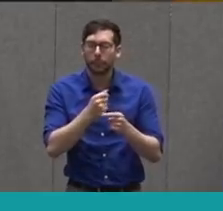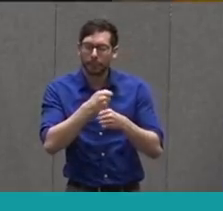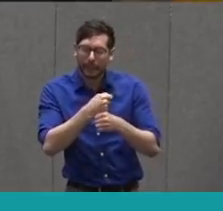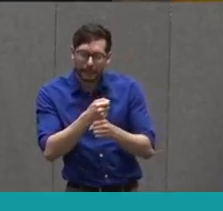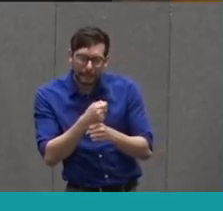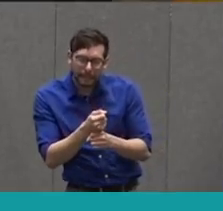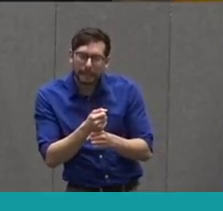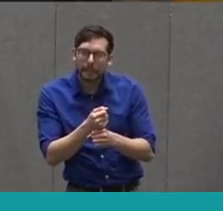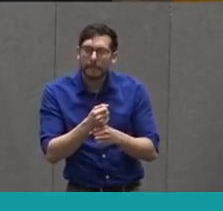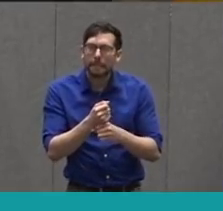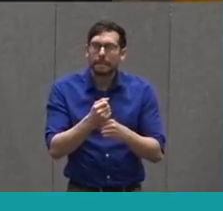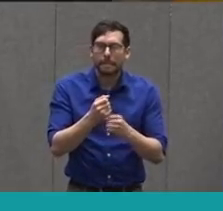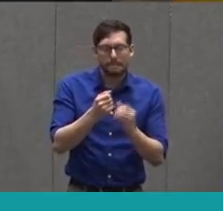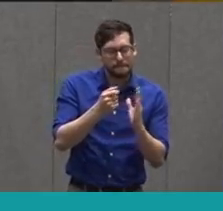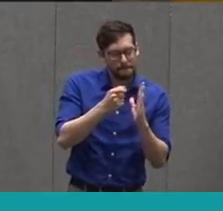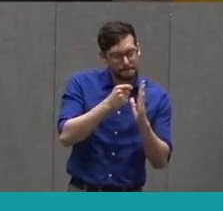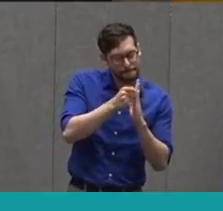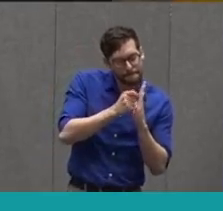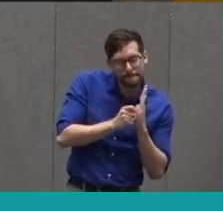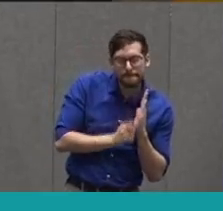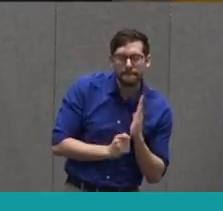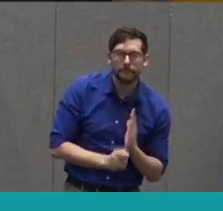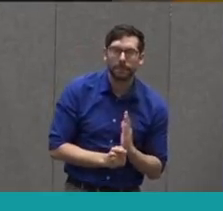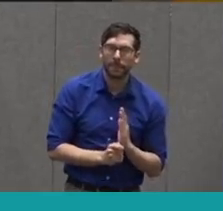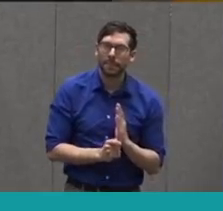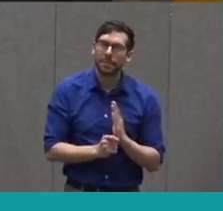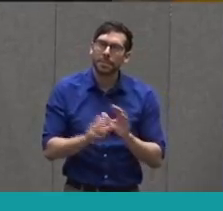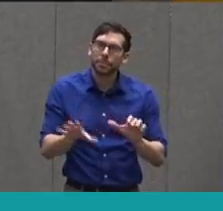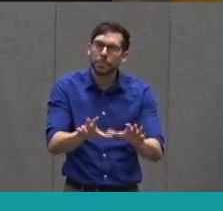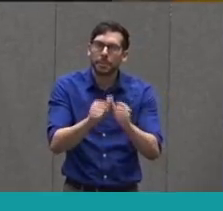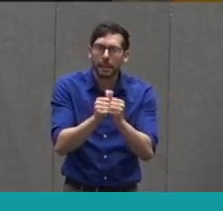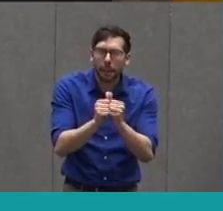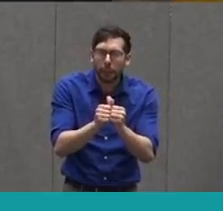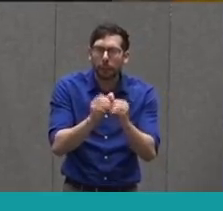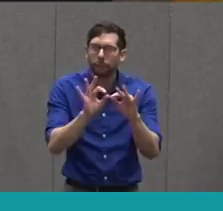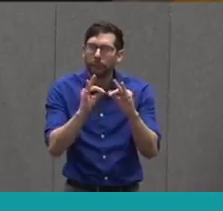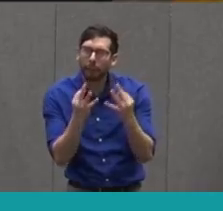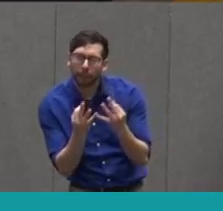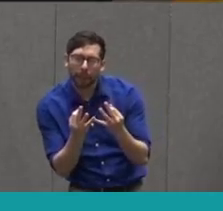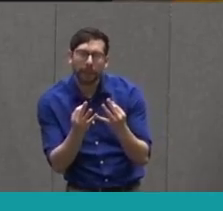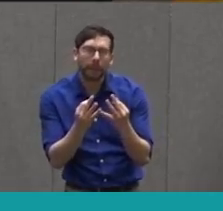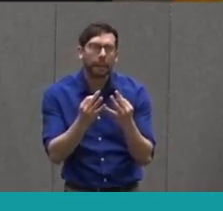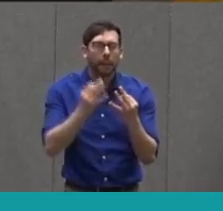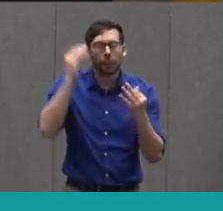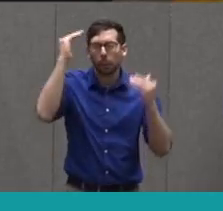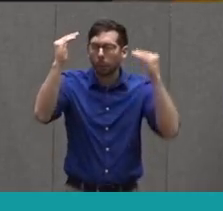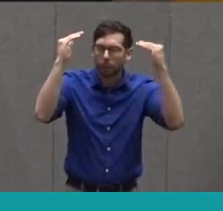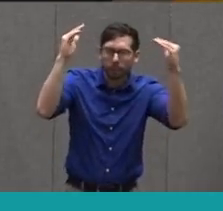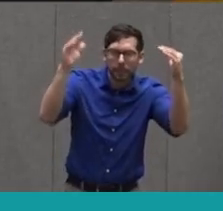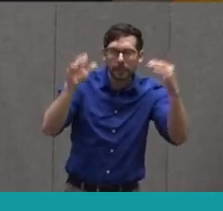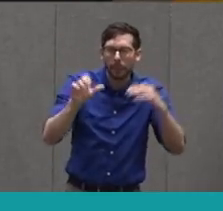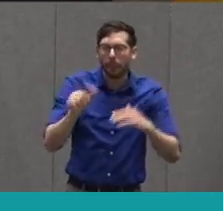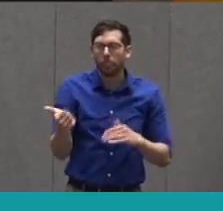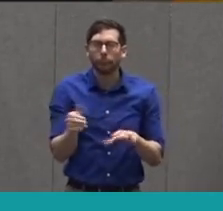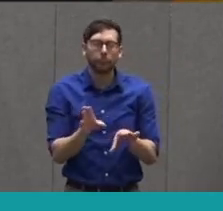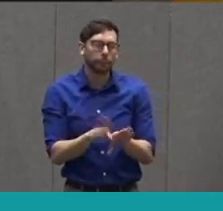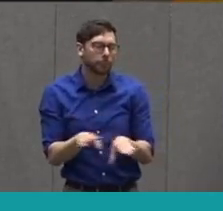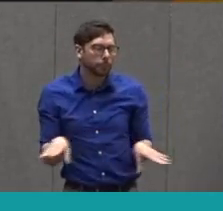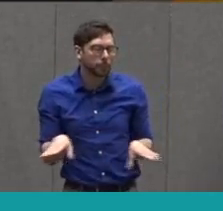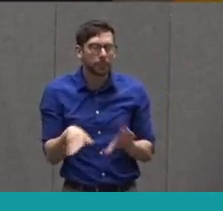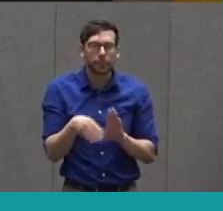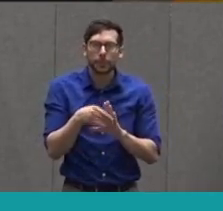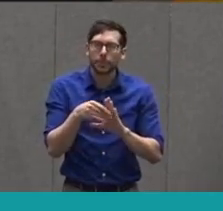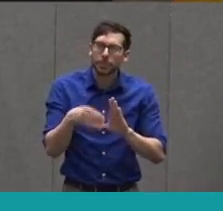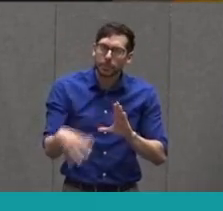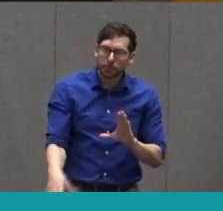your family, with your grown-ups that live in your house, or other children, other students that may be in your home